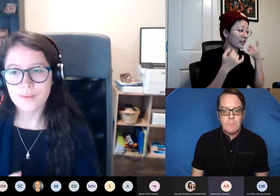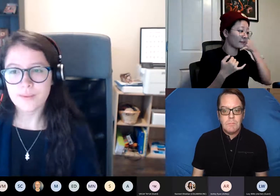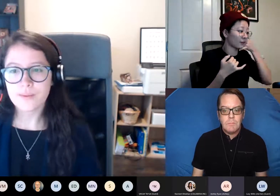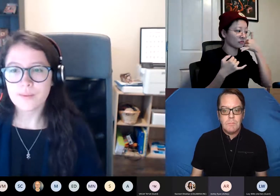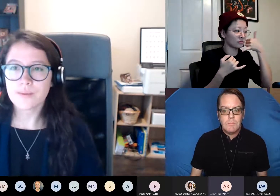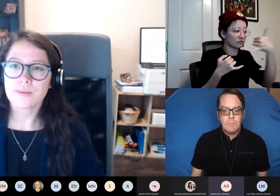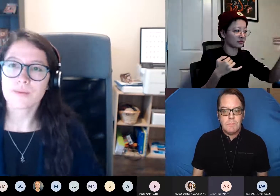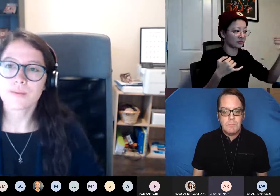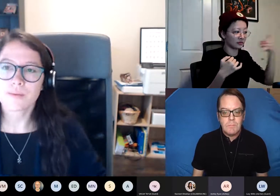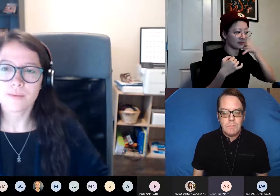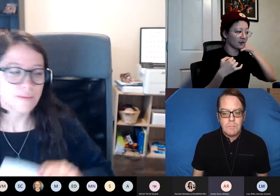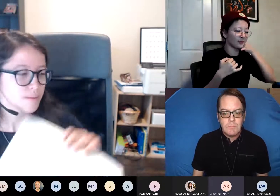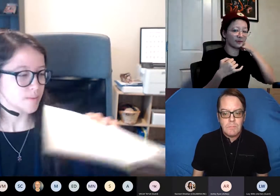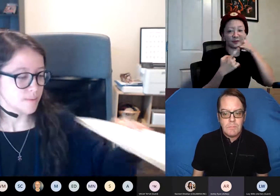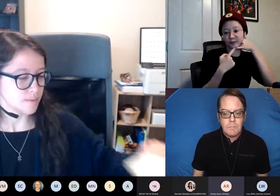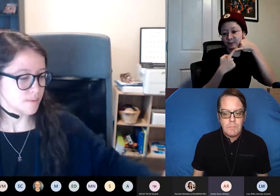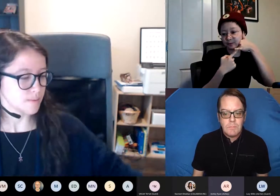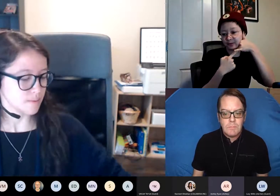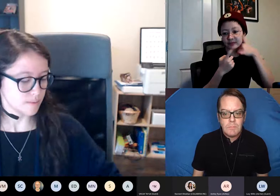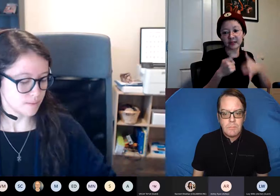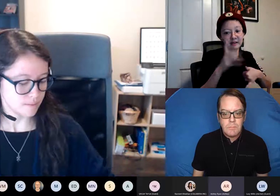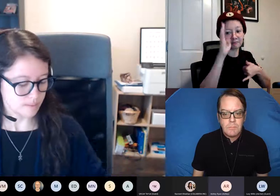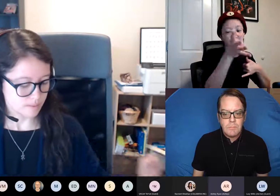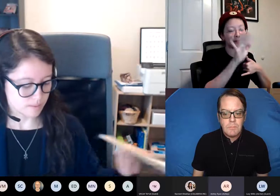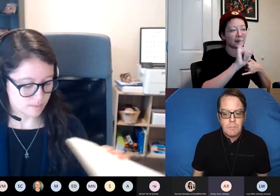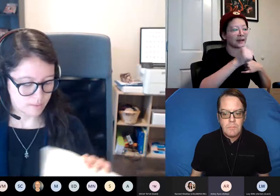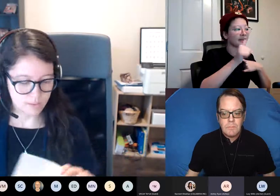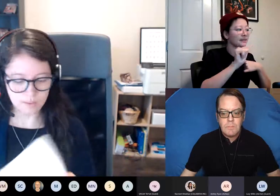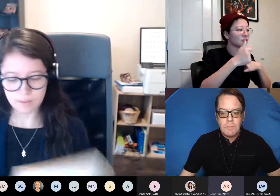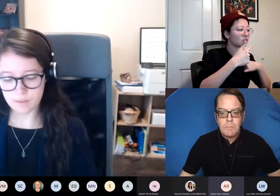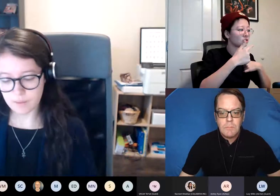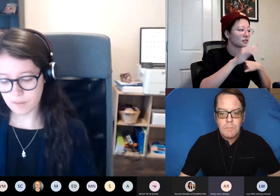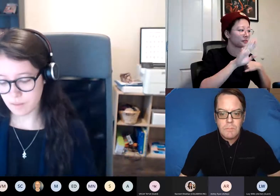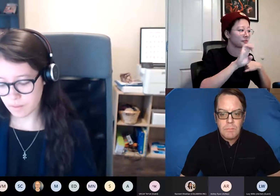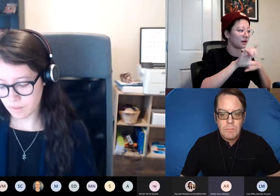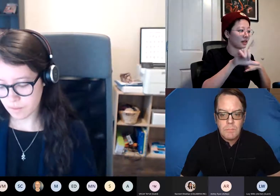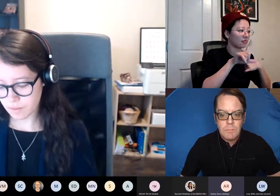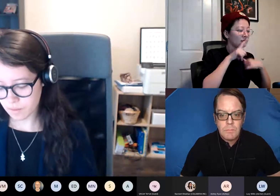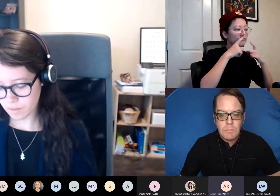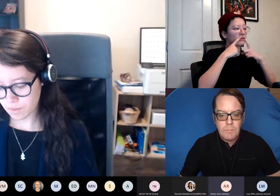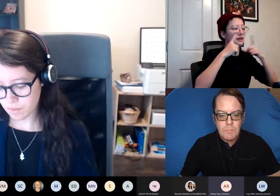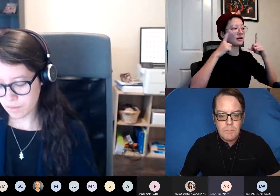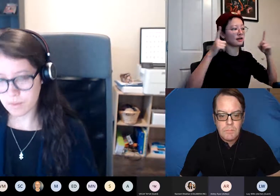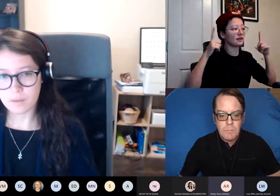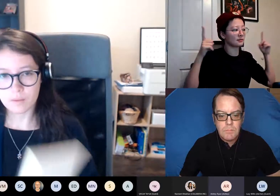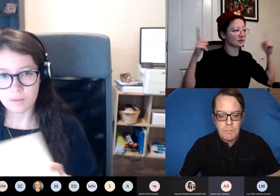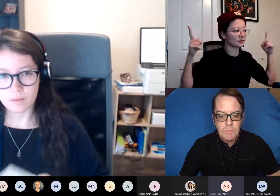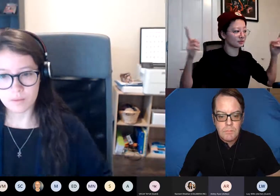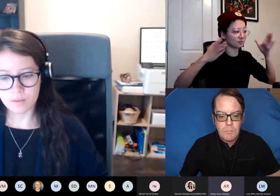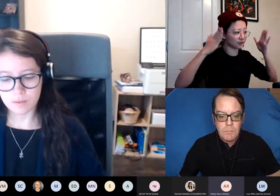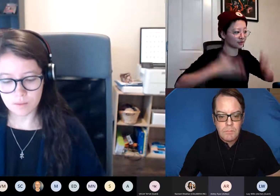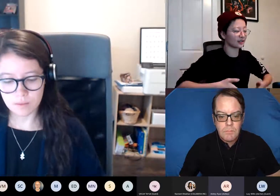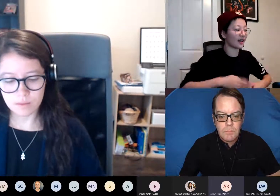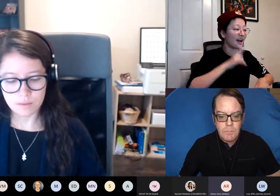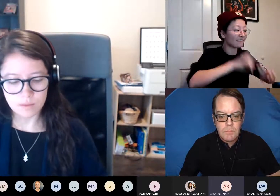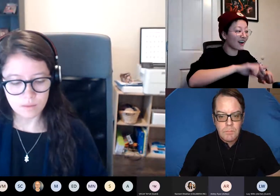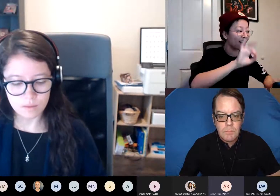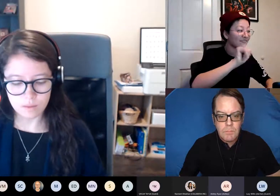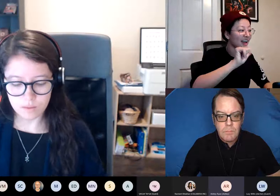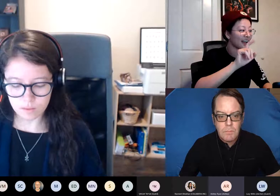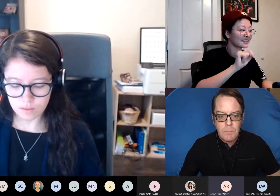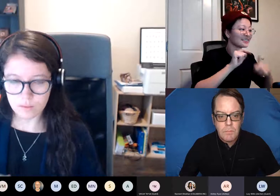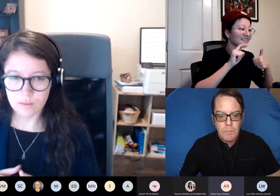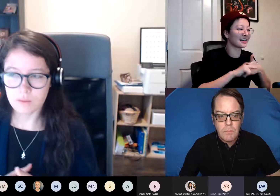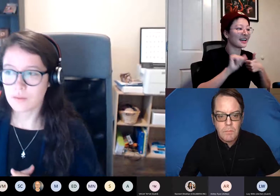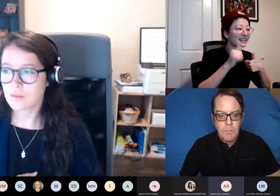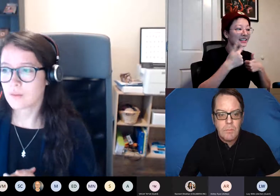So there's quite an interesting piece of technology that I want to discuss with you all. You all know the telephone invented by